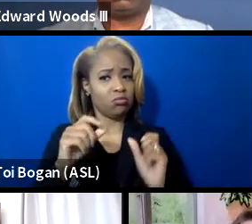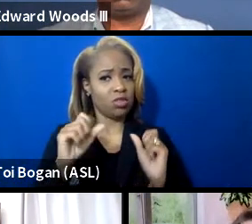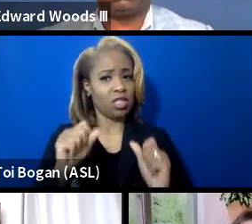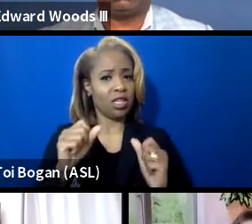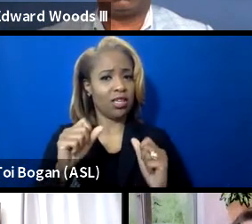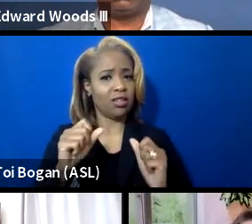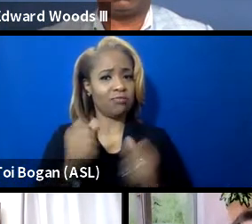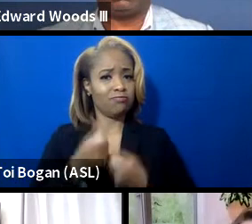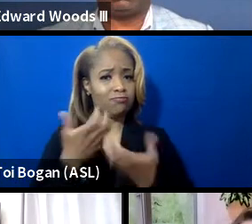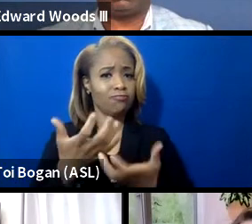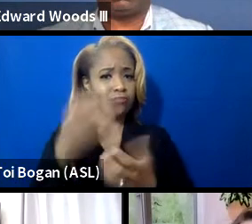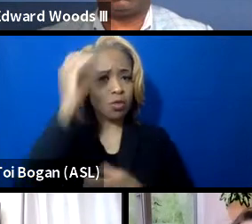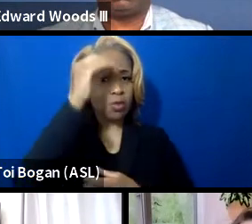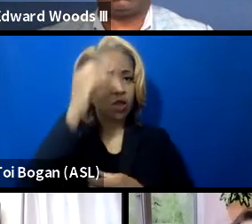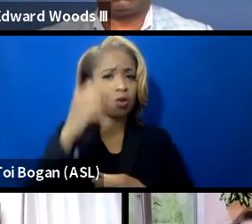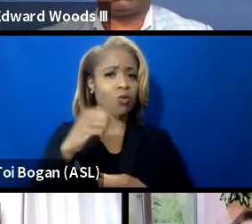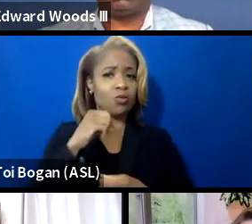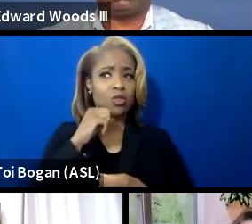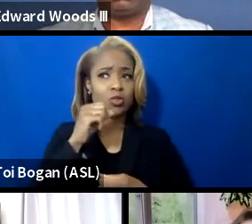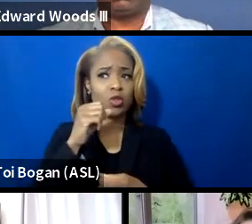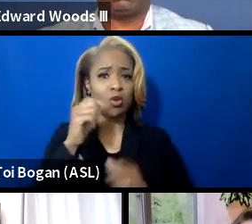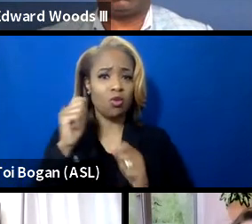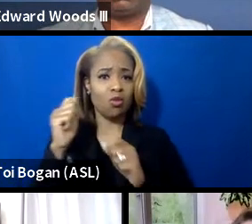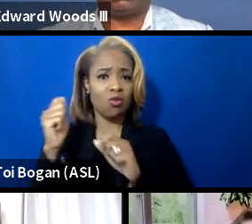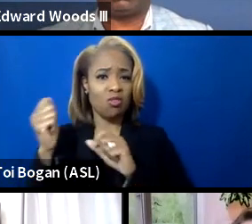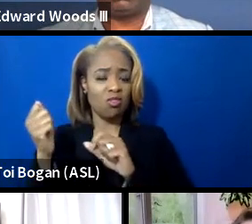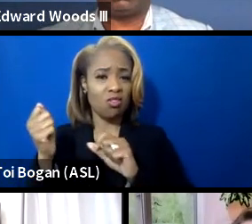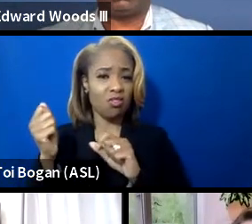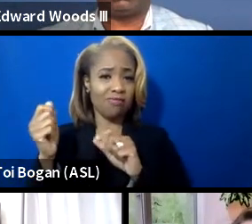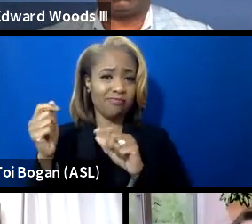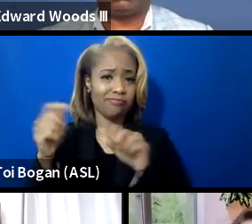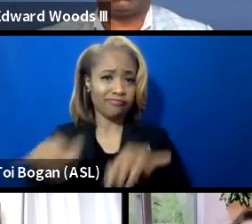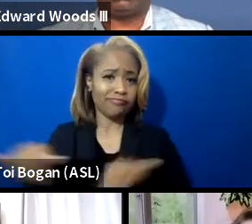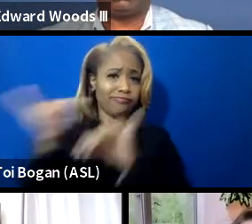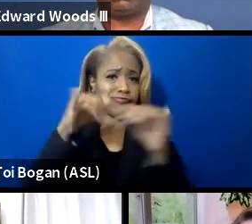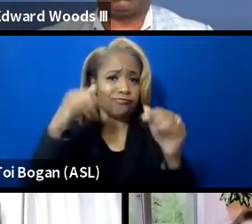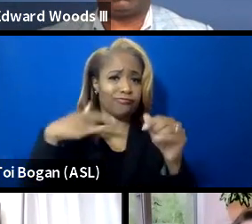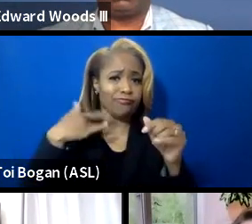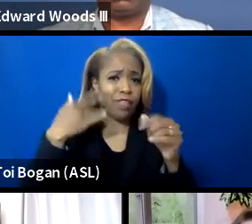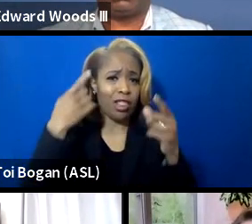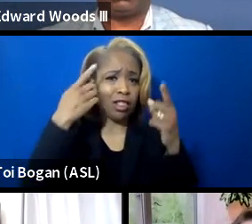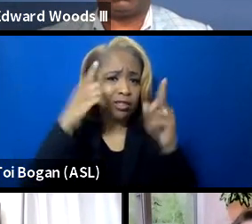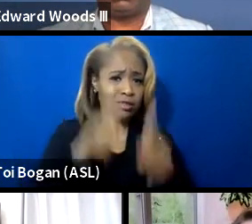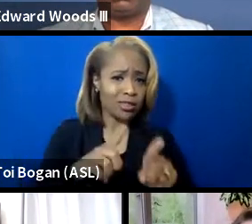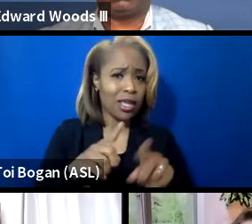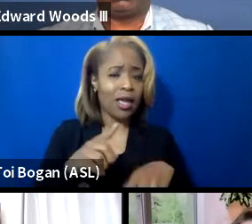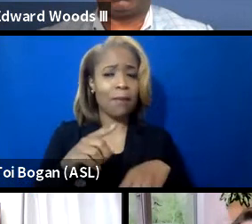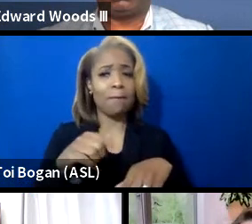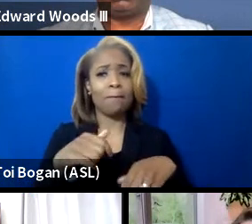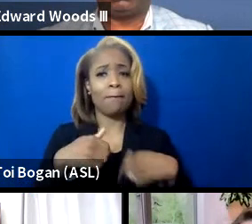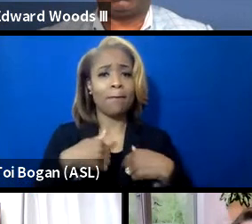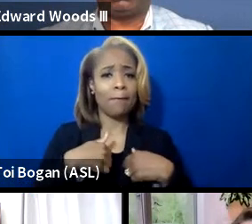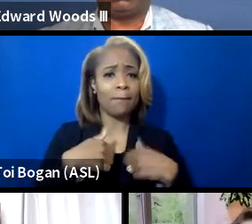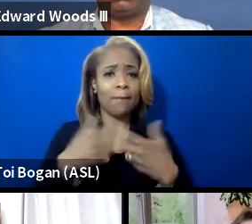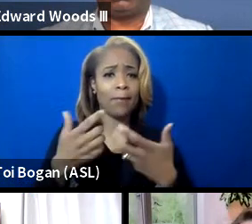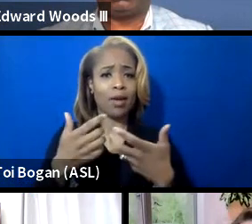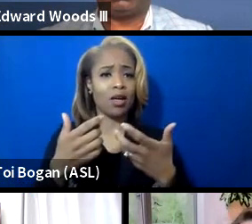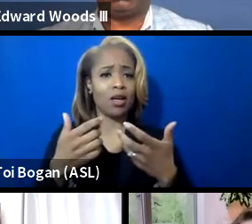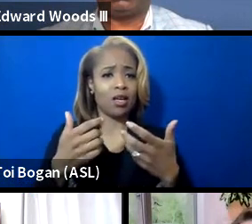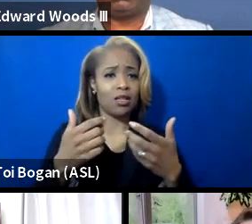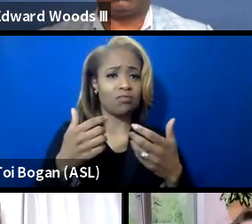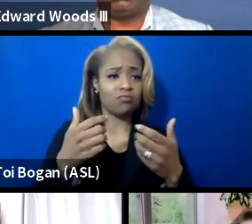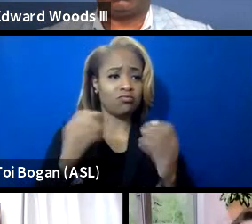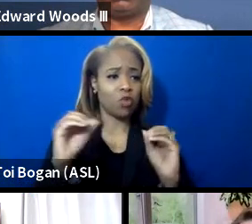not all of the same opinion. And I certainly, and I don't feel any of the other commissioners are going to feel